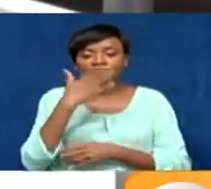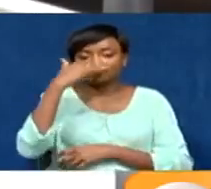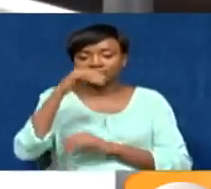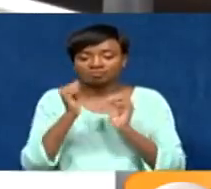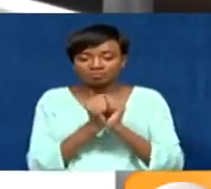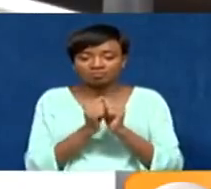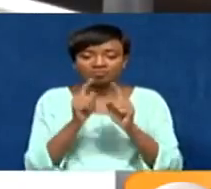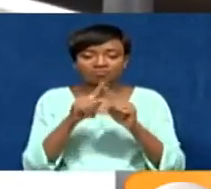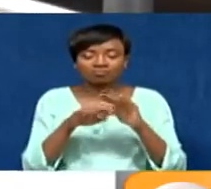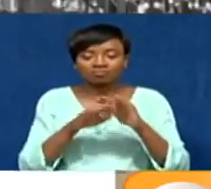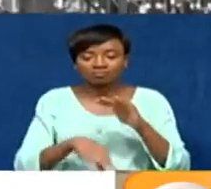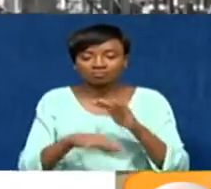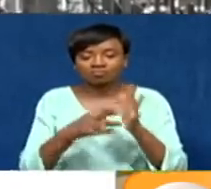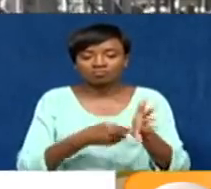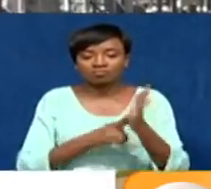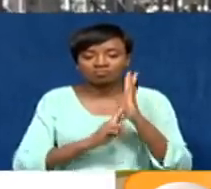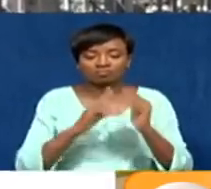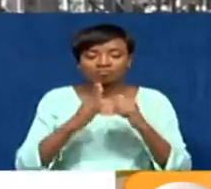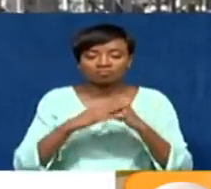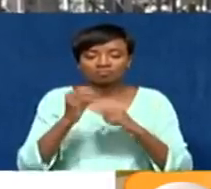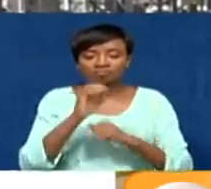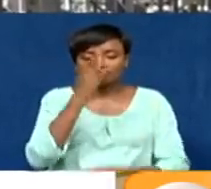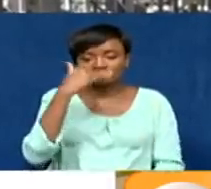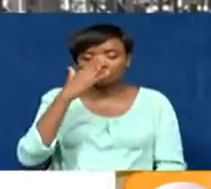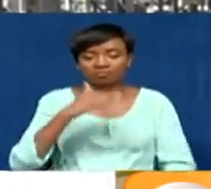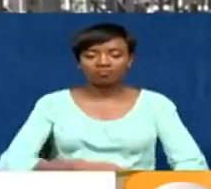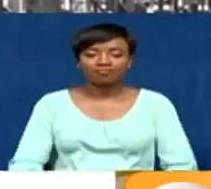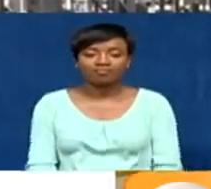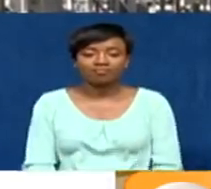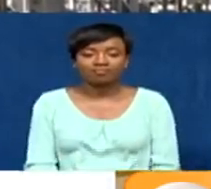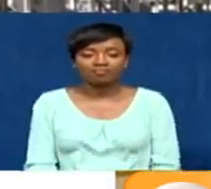minimum requirement of 90 days. Faisal Ahmed, Citizen TV, Nairobi.